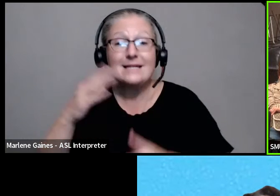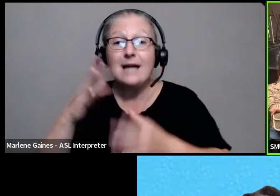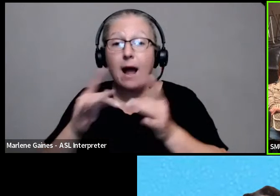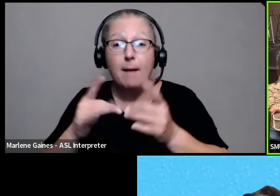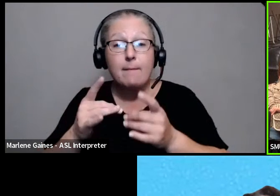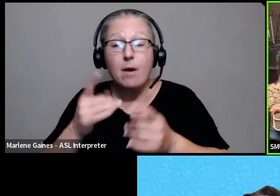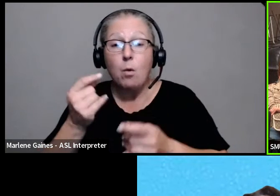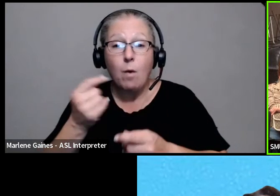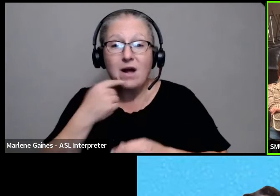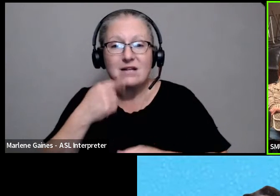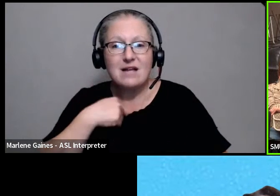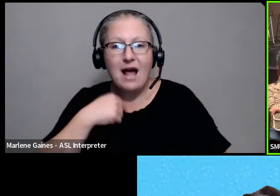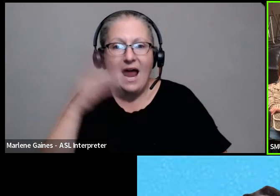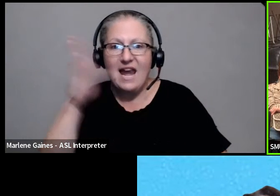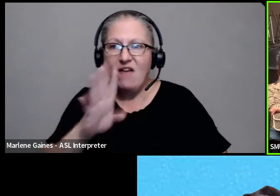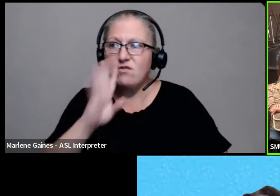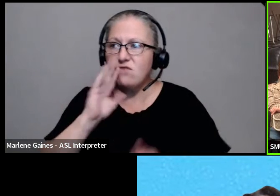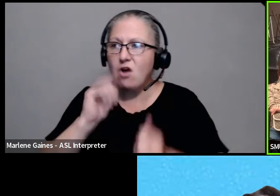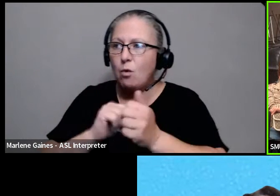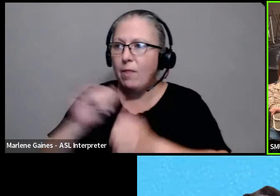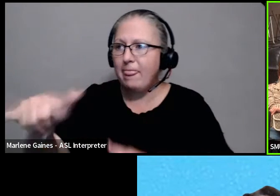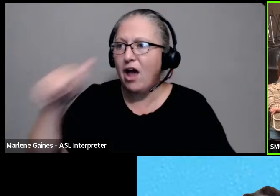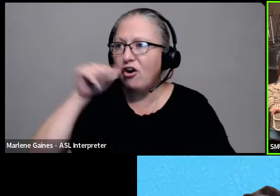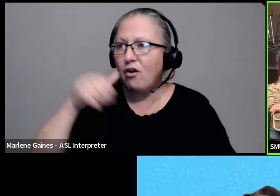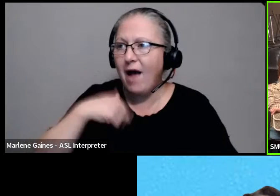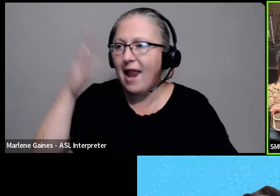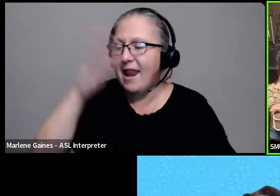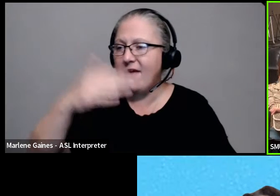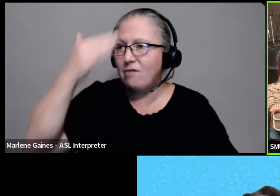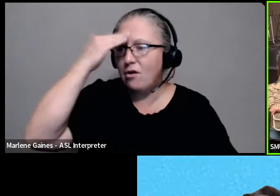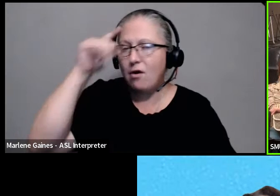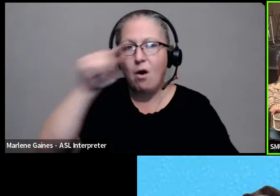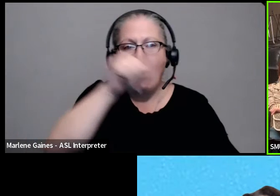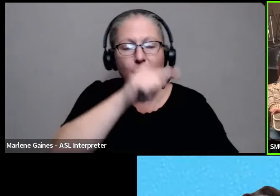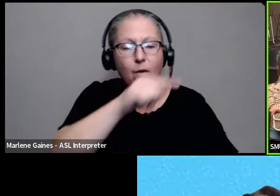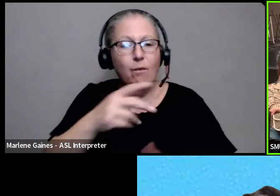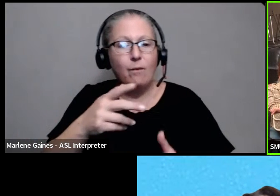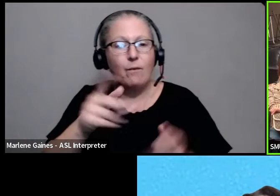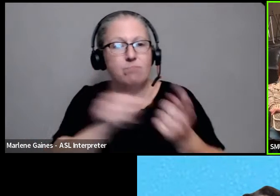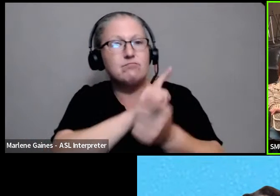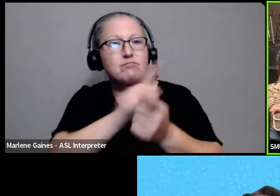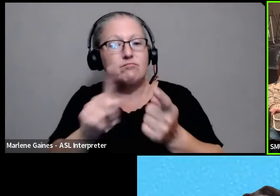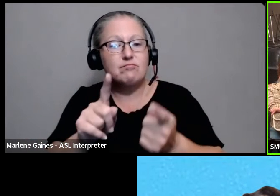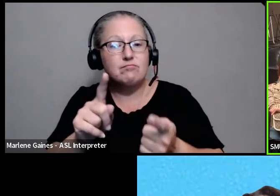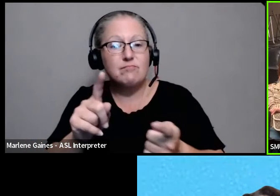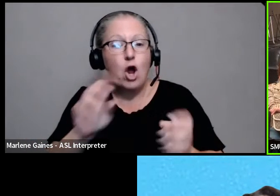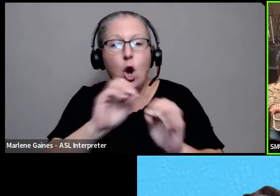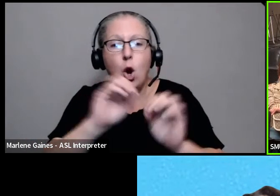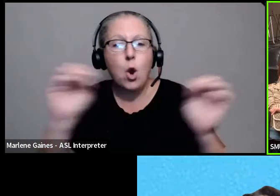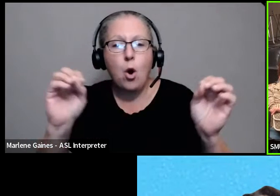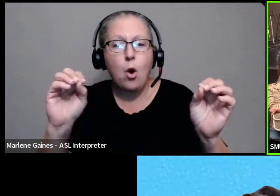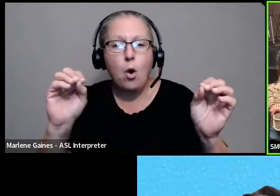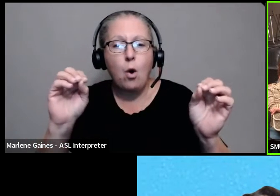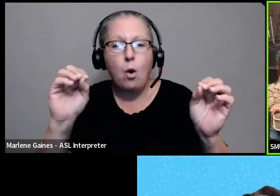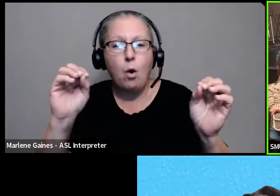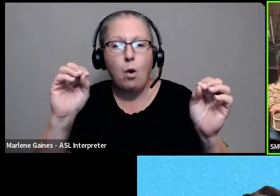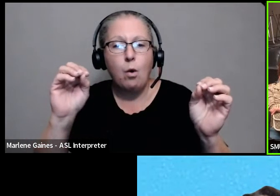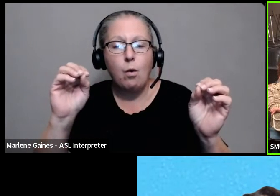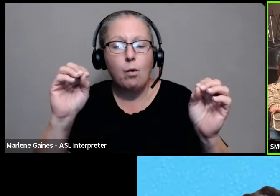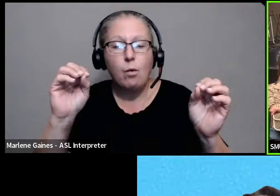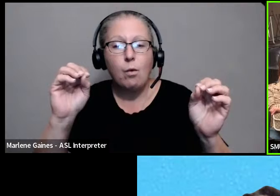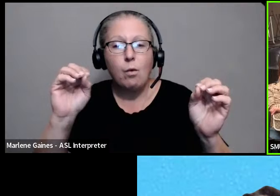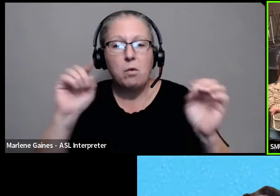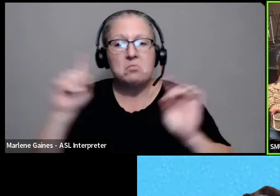were, I never talked to that girl before. I never knew these people, and there was no wallflowers. Everybody was dancing,